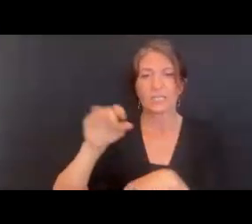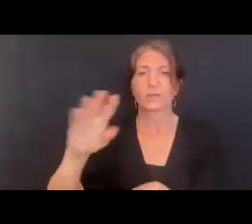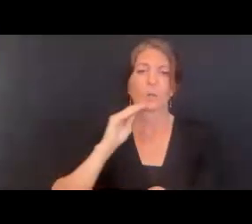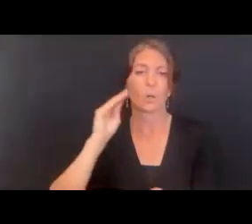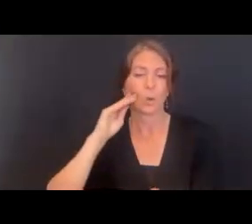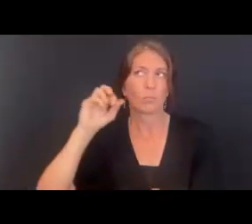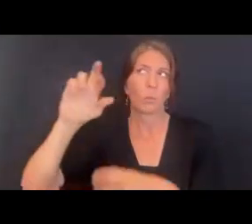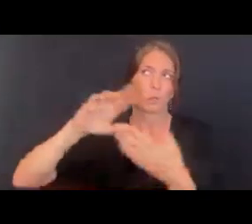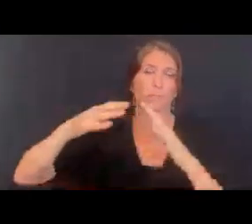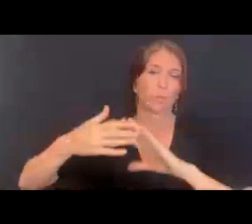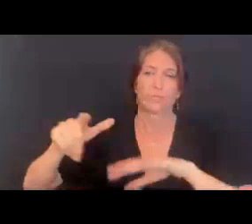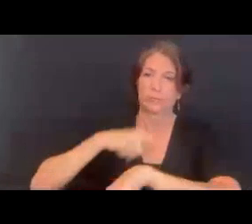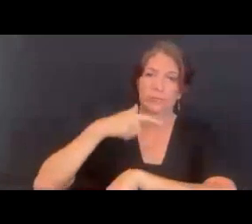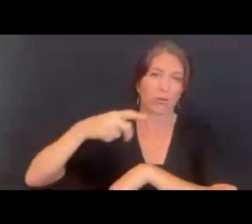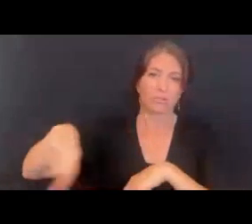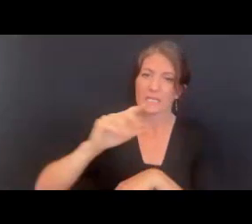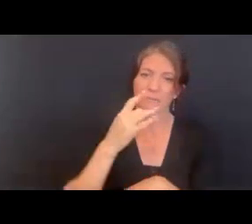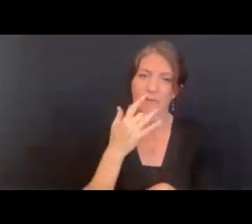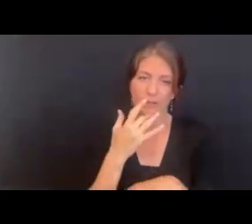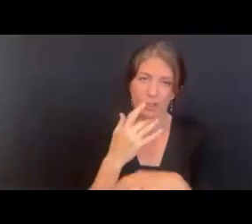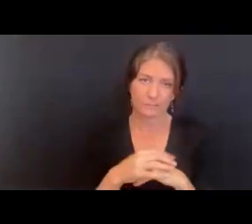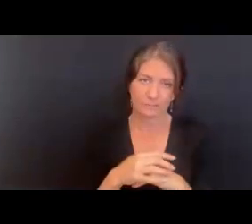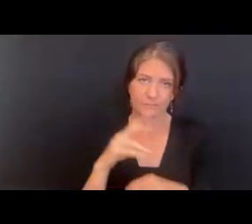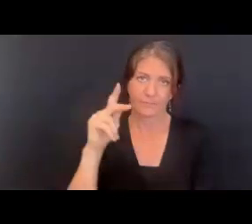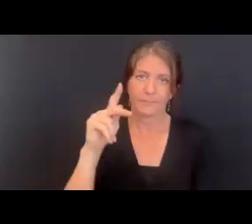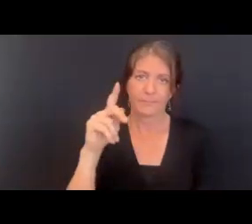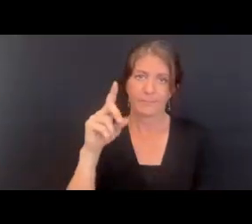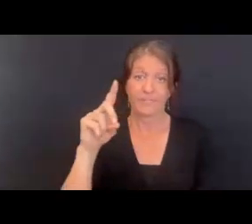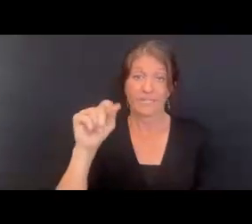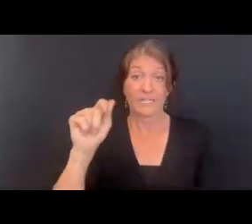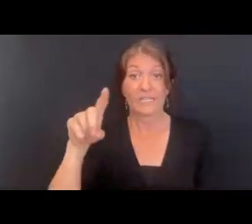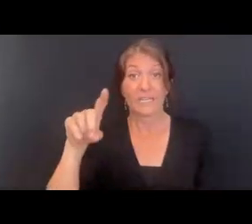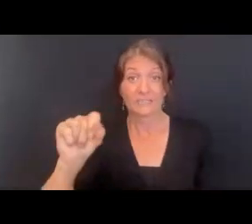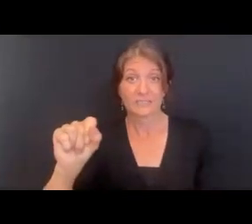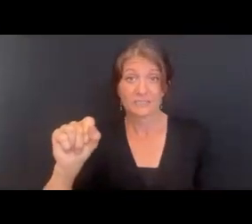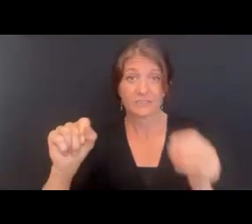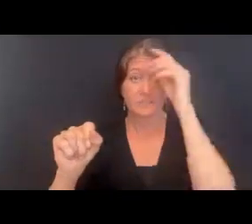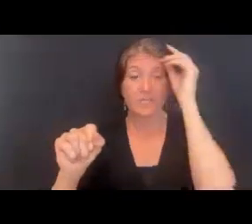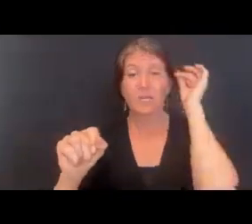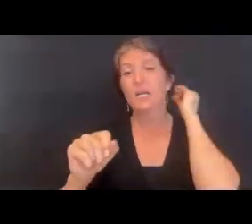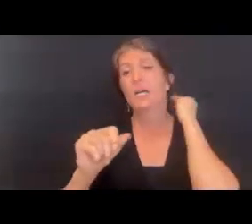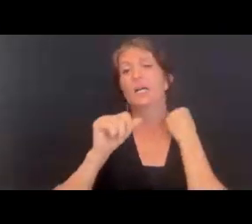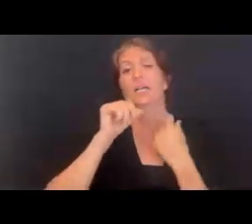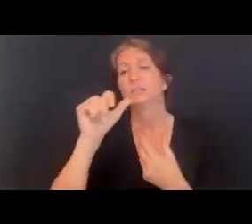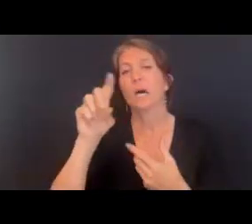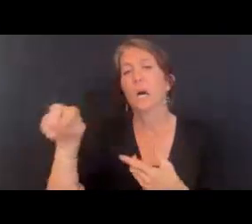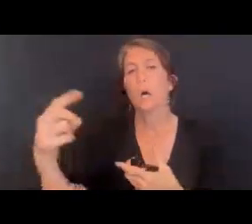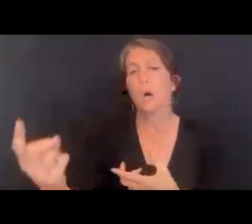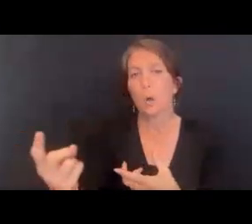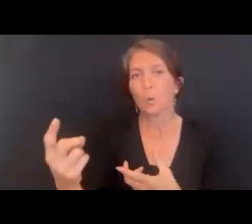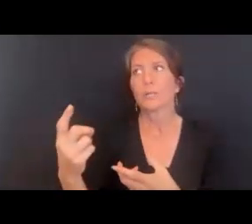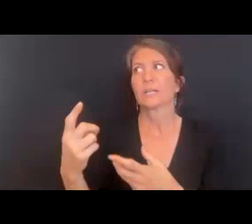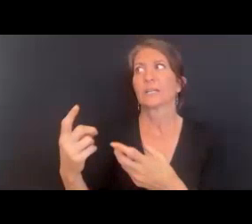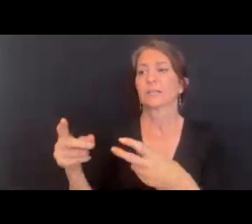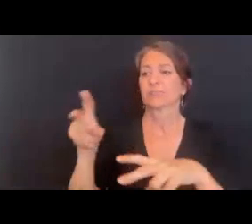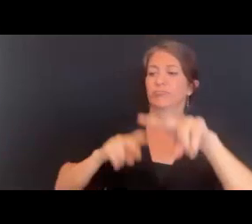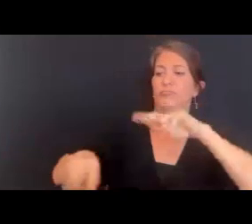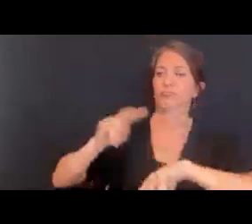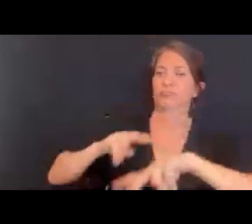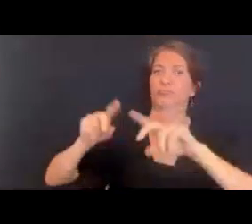long as they choose. KDADS not only oversees the organizations you're hearing from on this